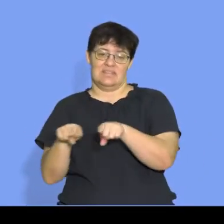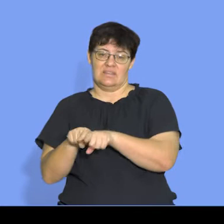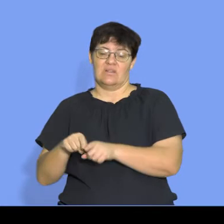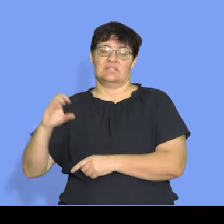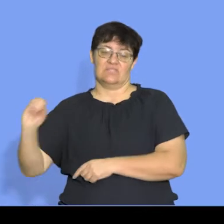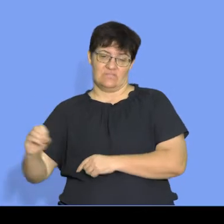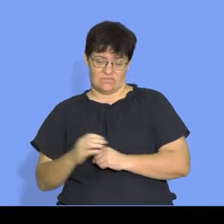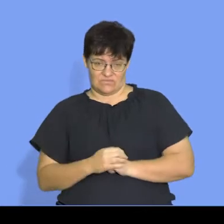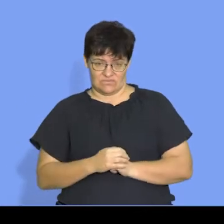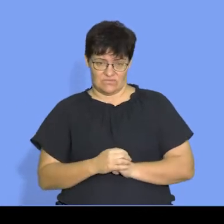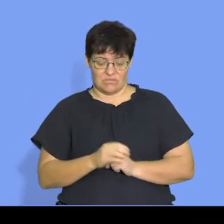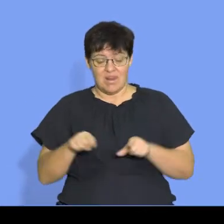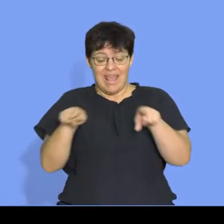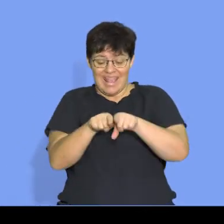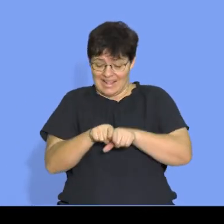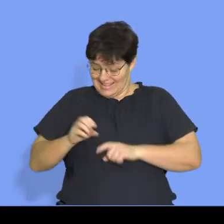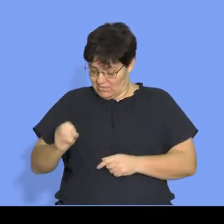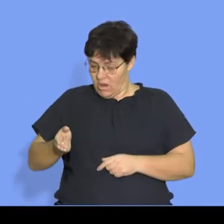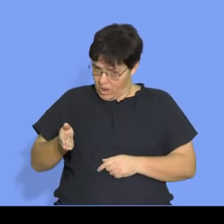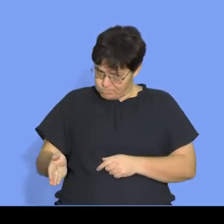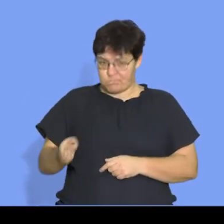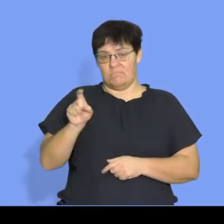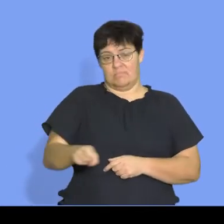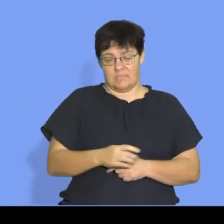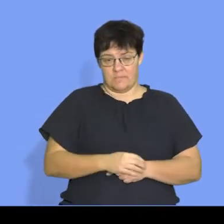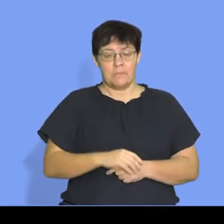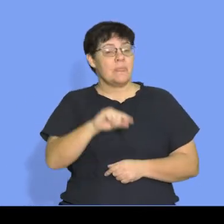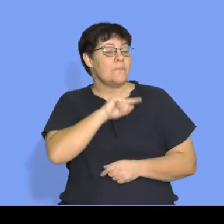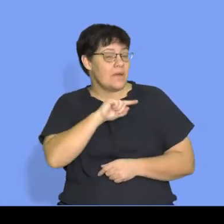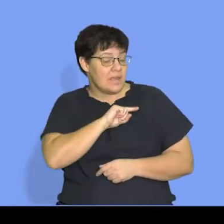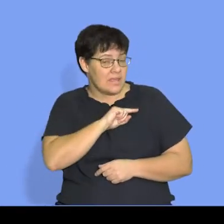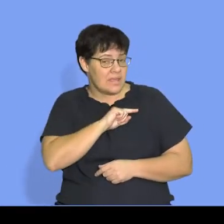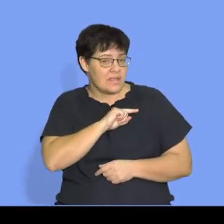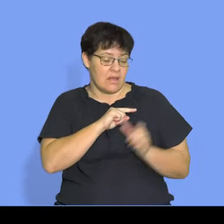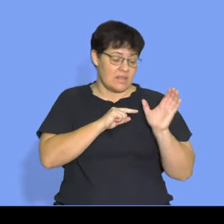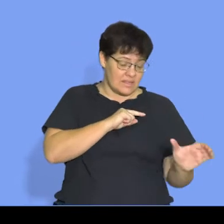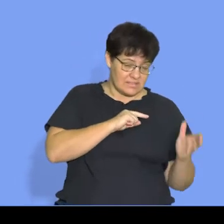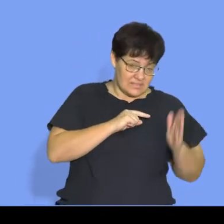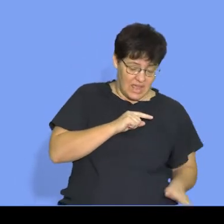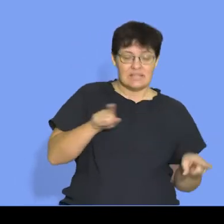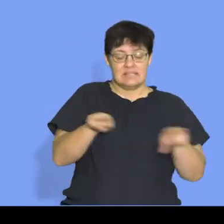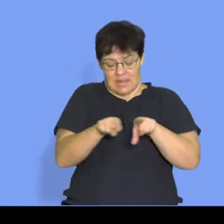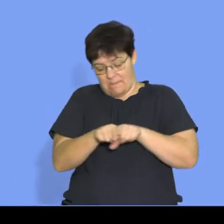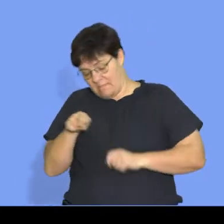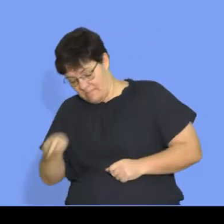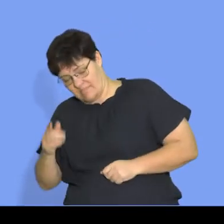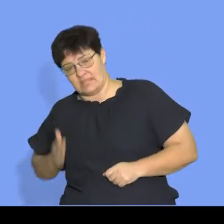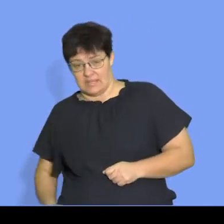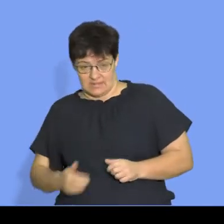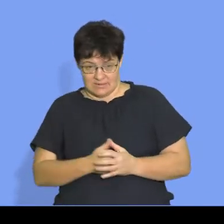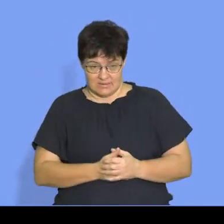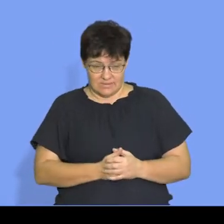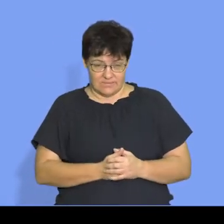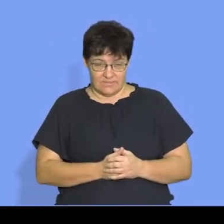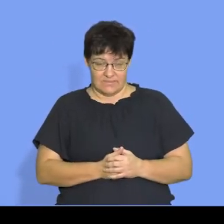I need that equal to 0 there because it talks about one side being equal to another side. And then